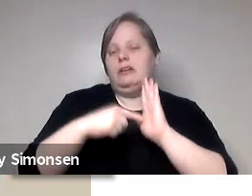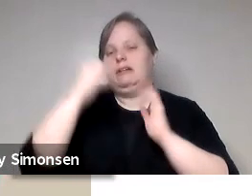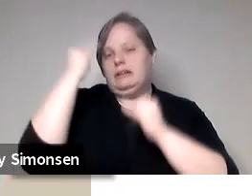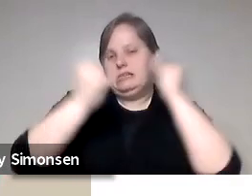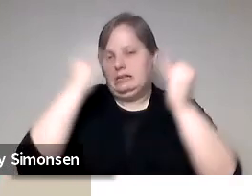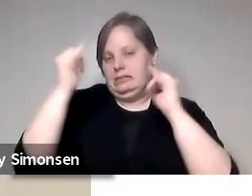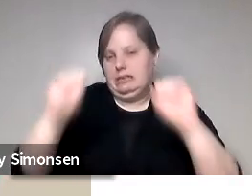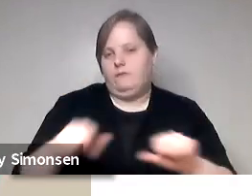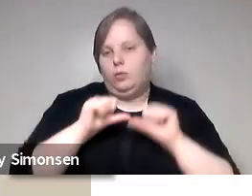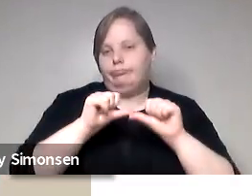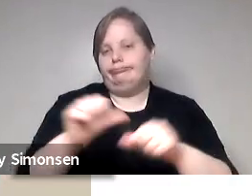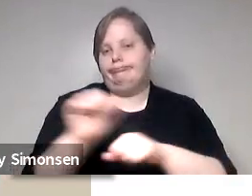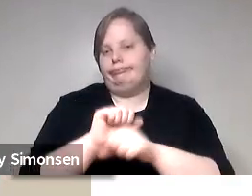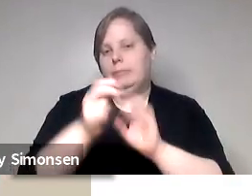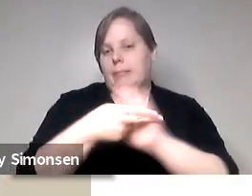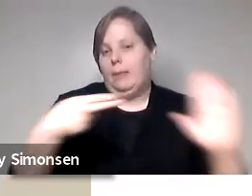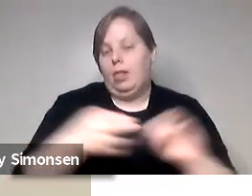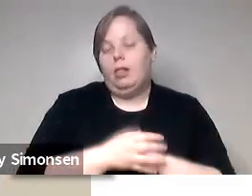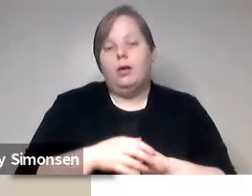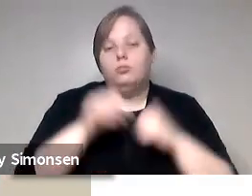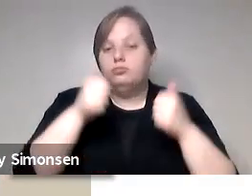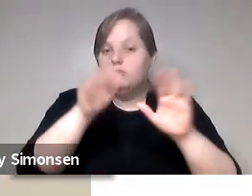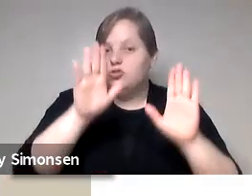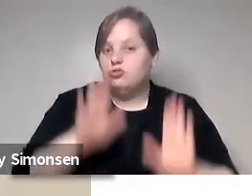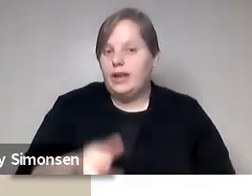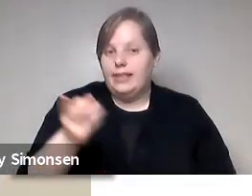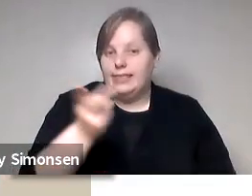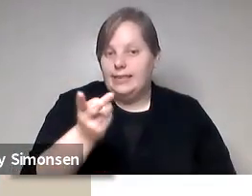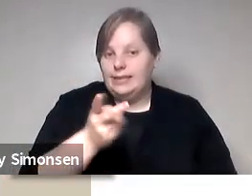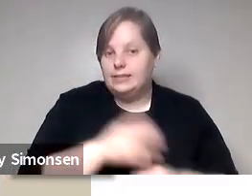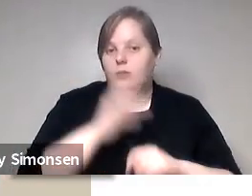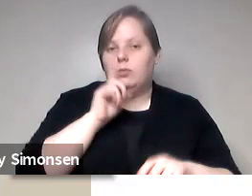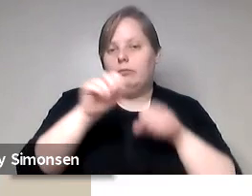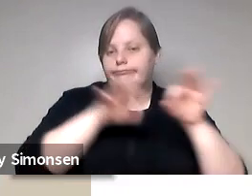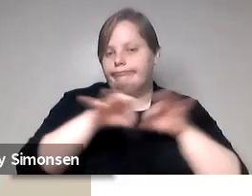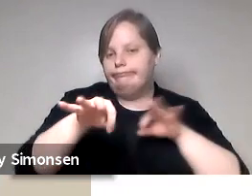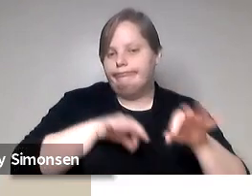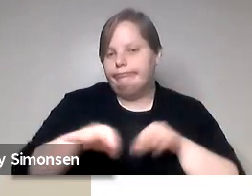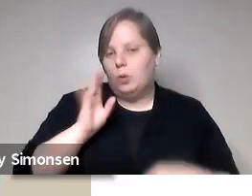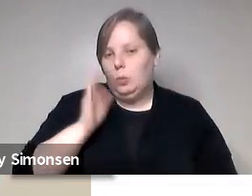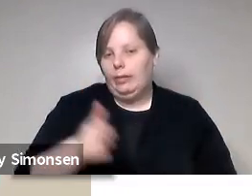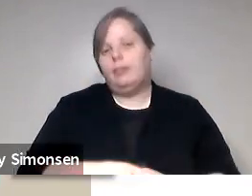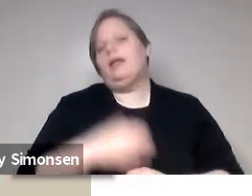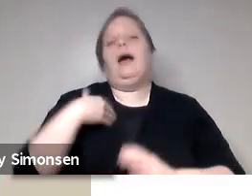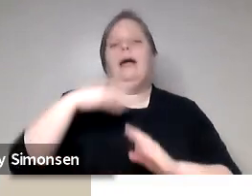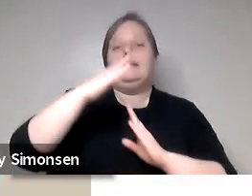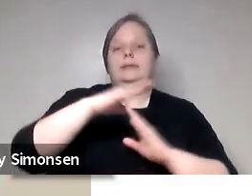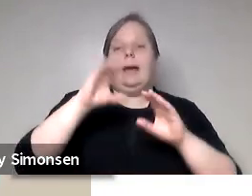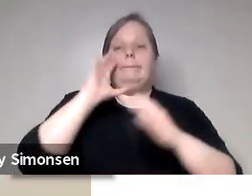labels. What's great about these two, and I'm going to describe them to you, is I have on the